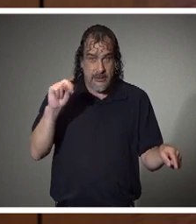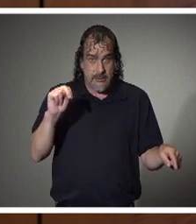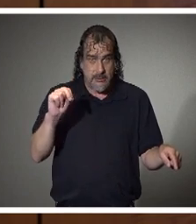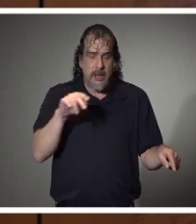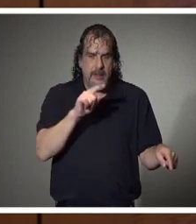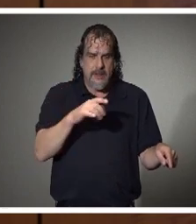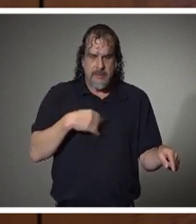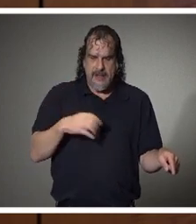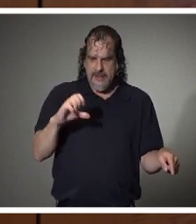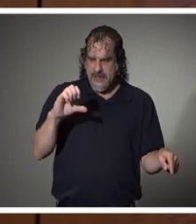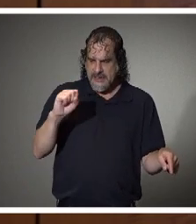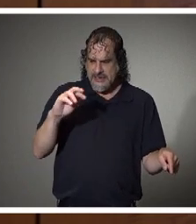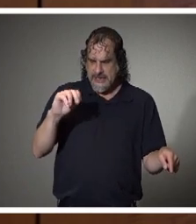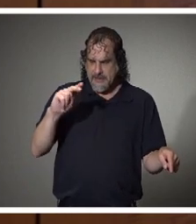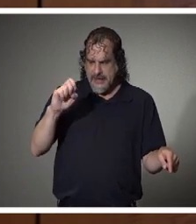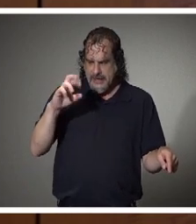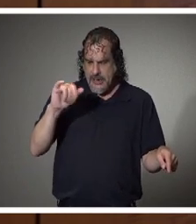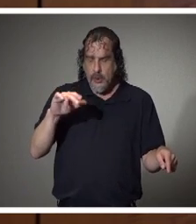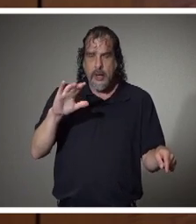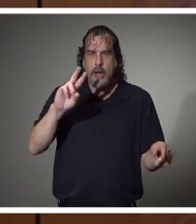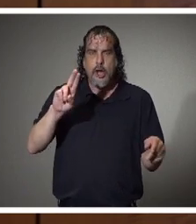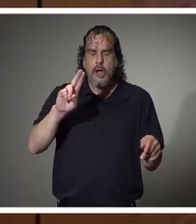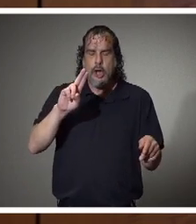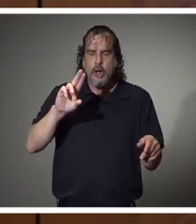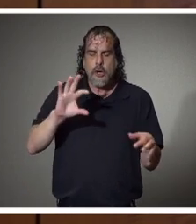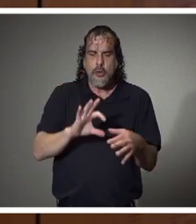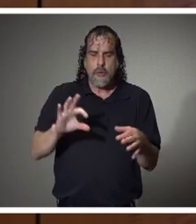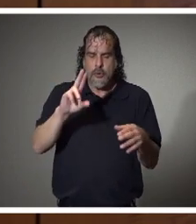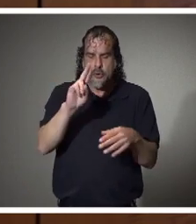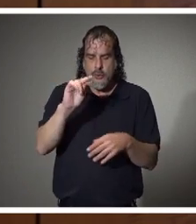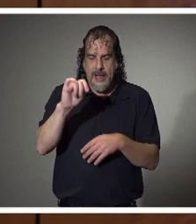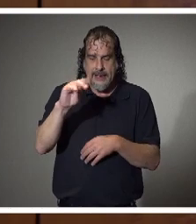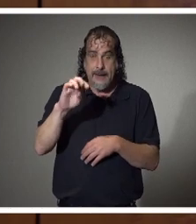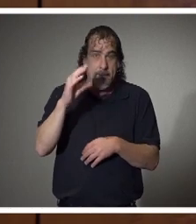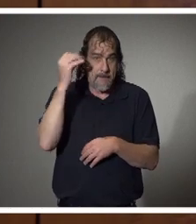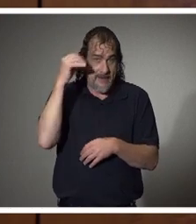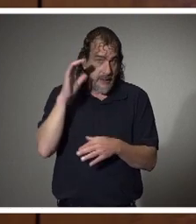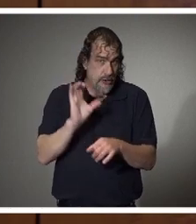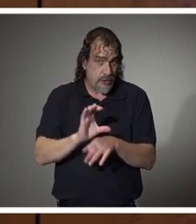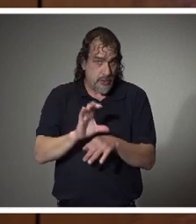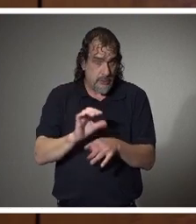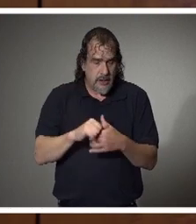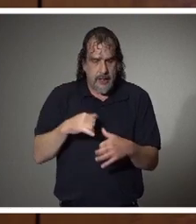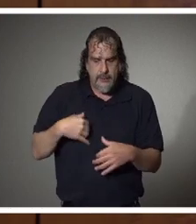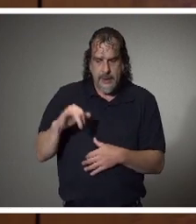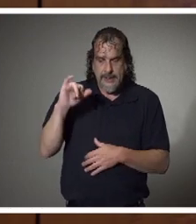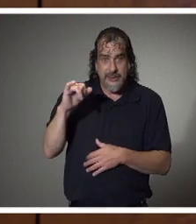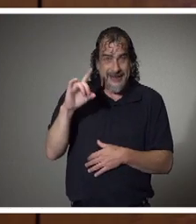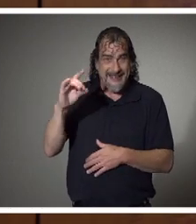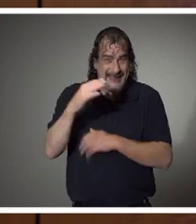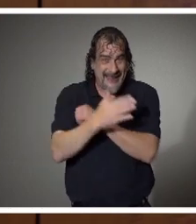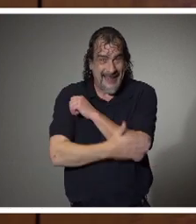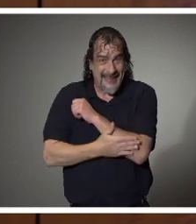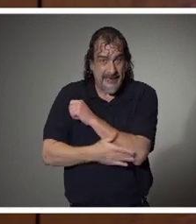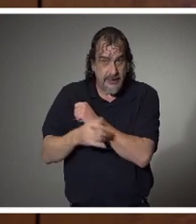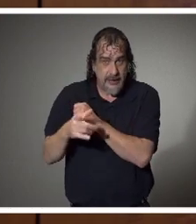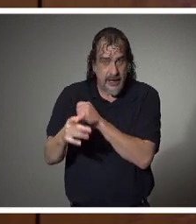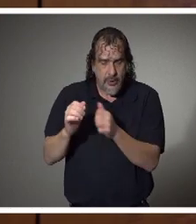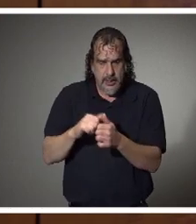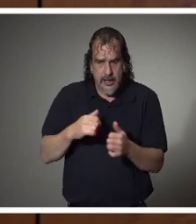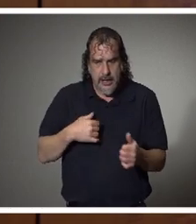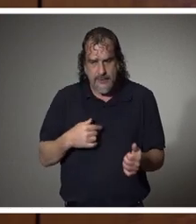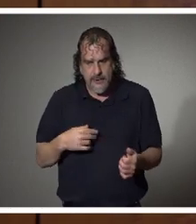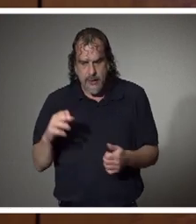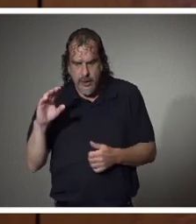the Seminary United Methodist Church. The one in Jefferson Davis County will be opening up at the L.L. Roberts United Methodist